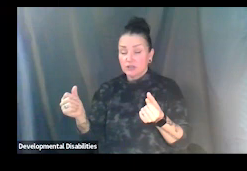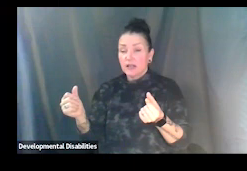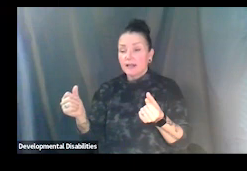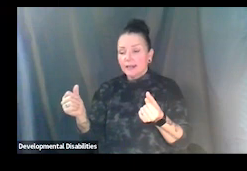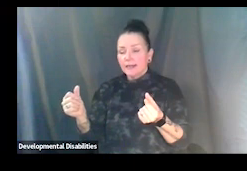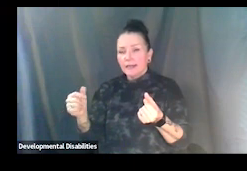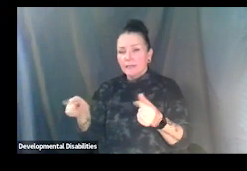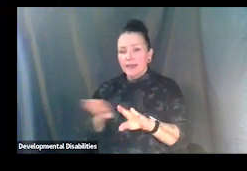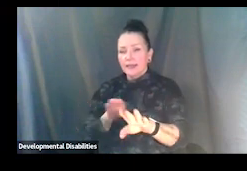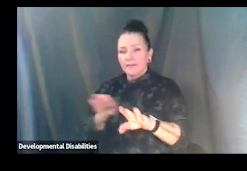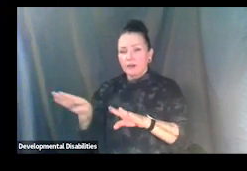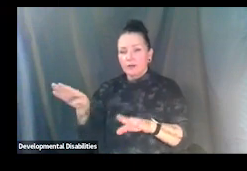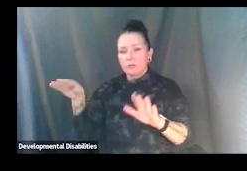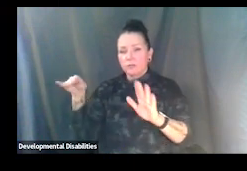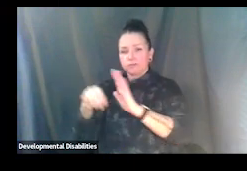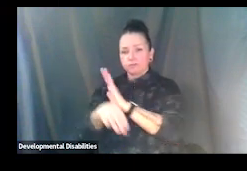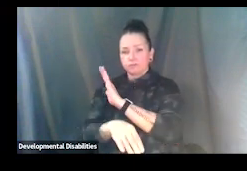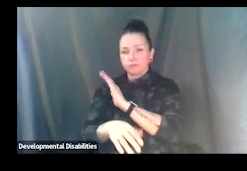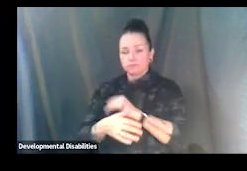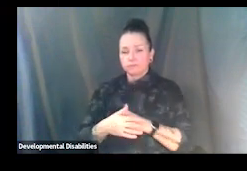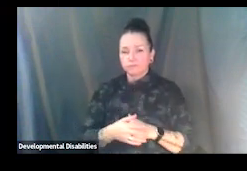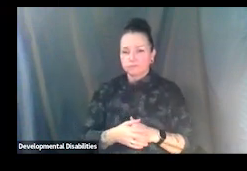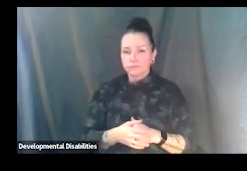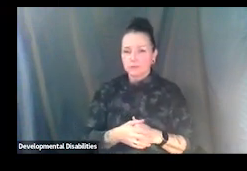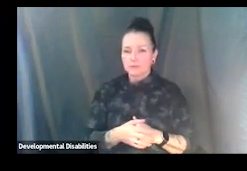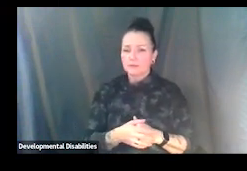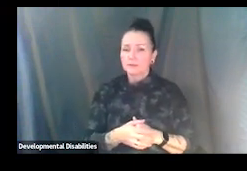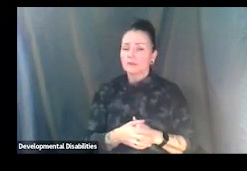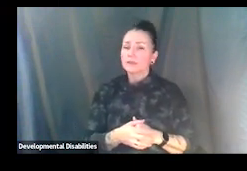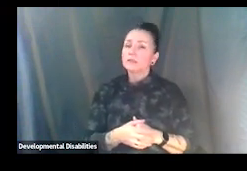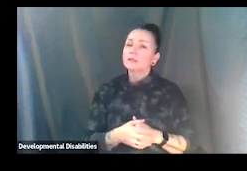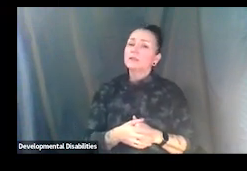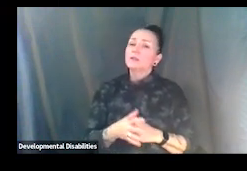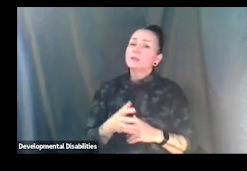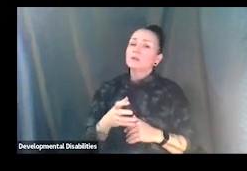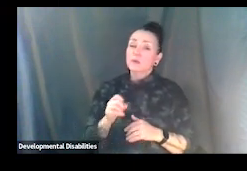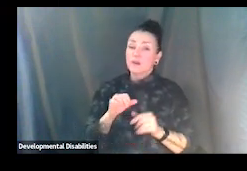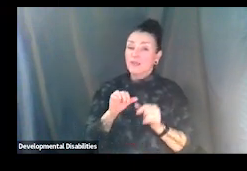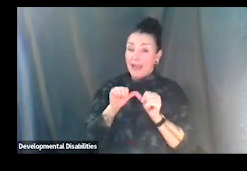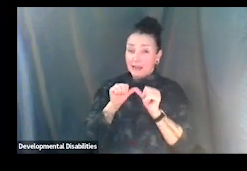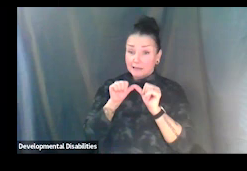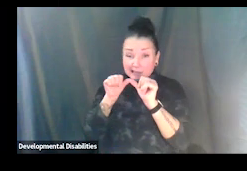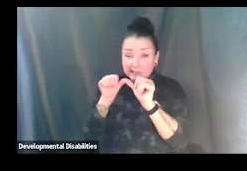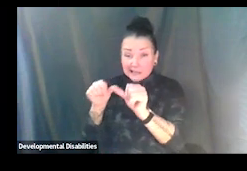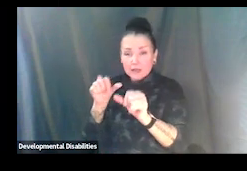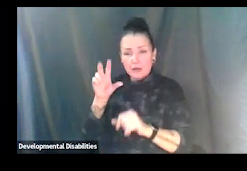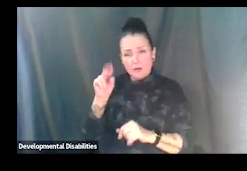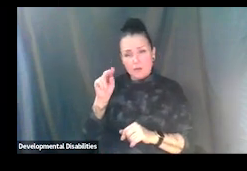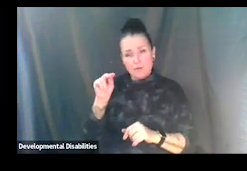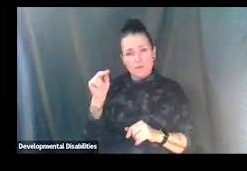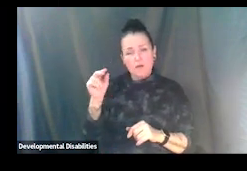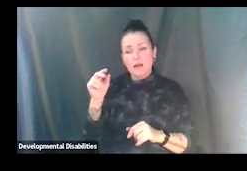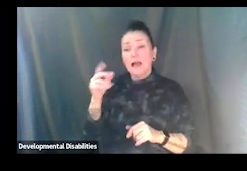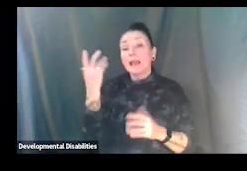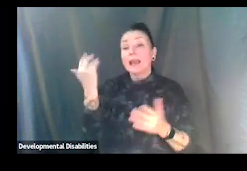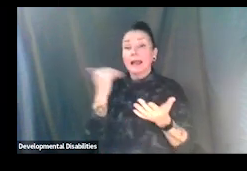couldn't continue, because it was clear that stopping the medicine was harmful to people and it wasn't ethically appropriate to continue.